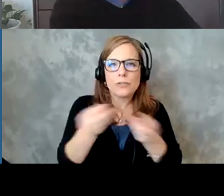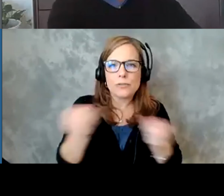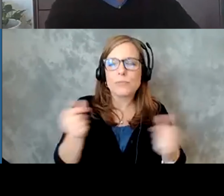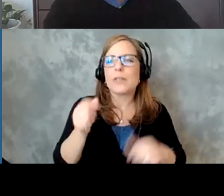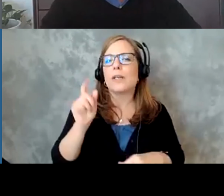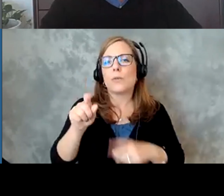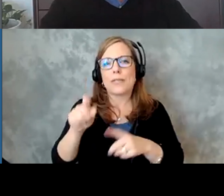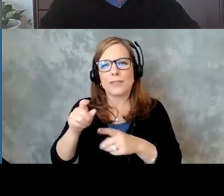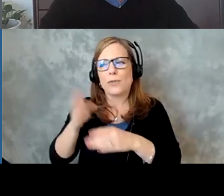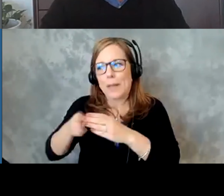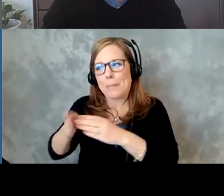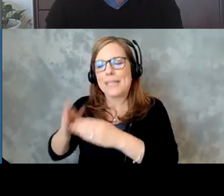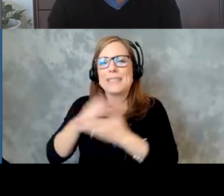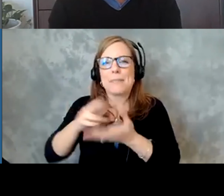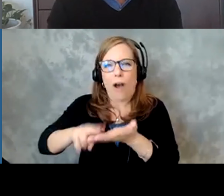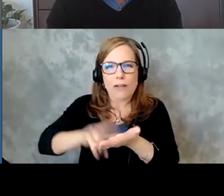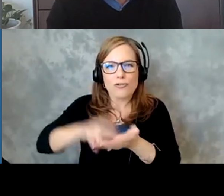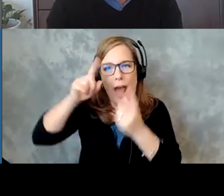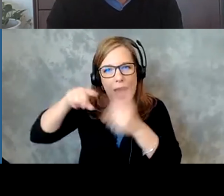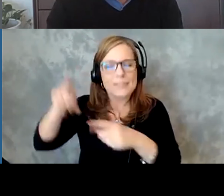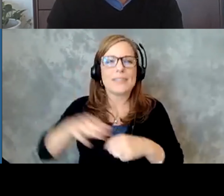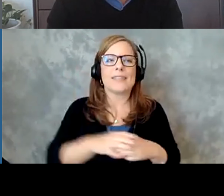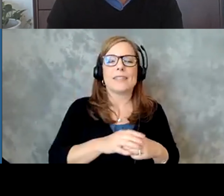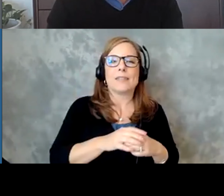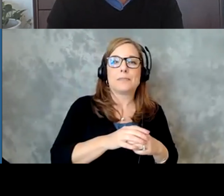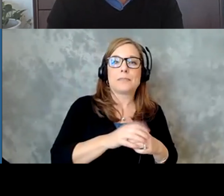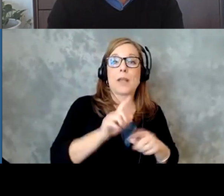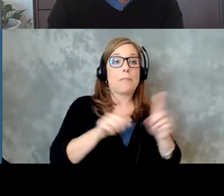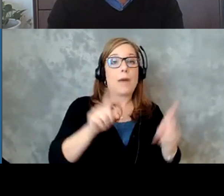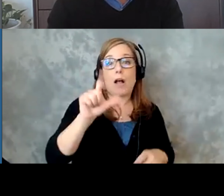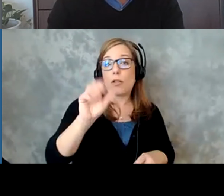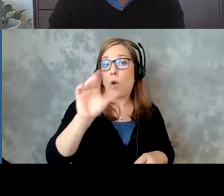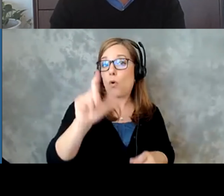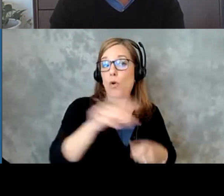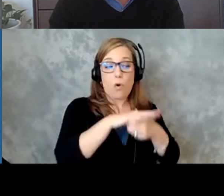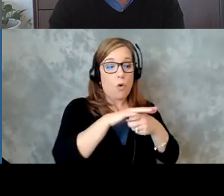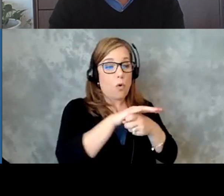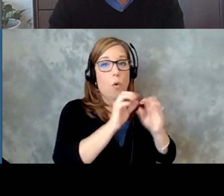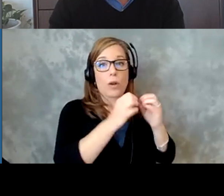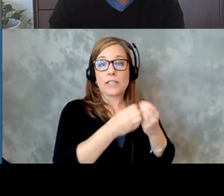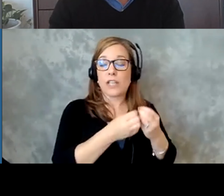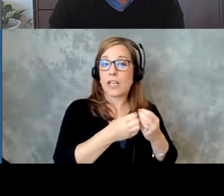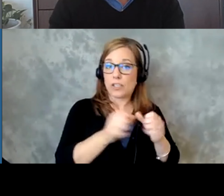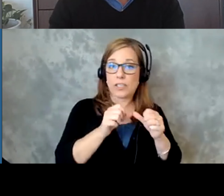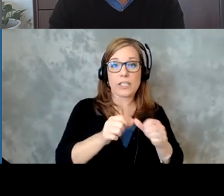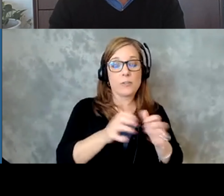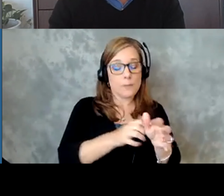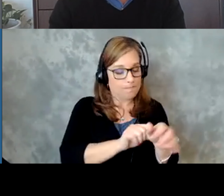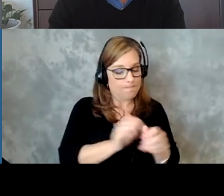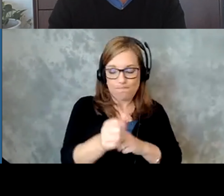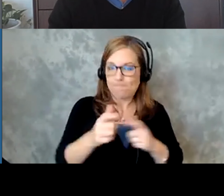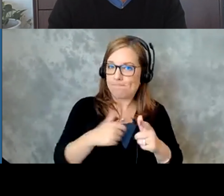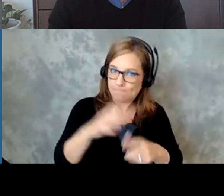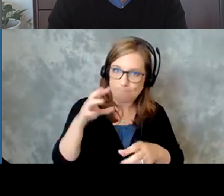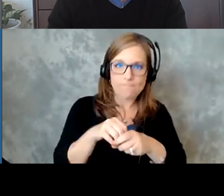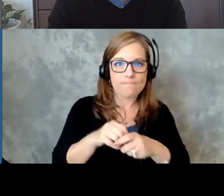be completed. Local organizations, though, continue to step up all along the way and are very supportive